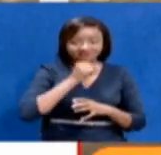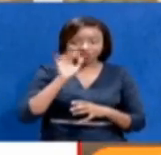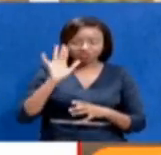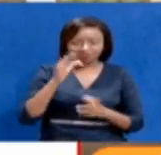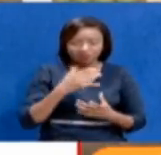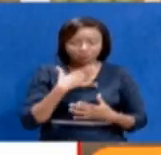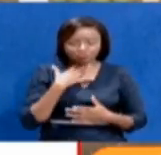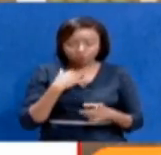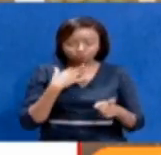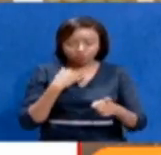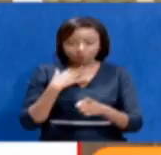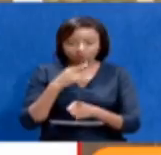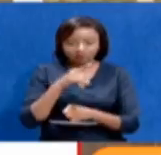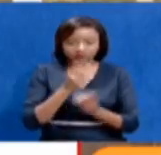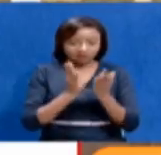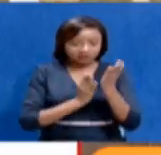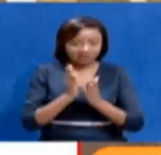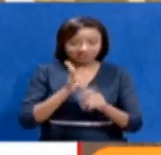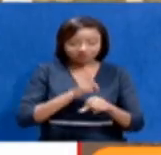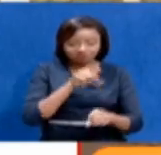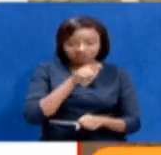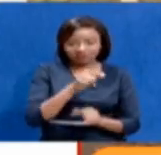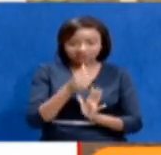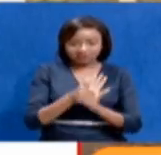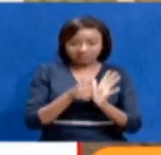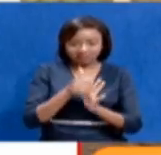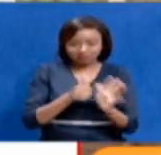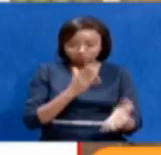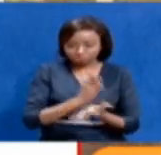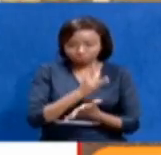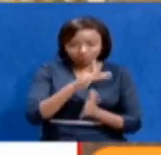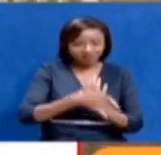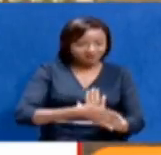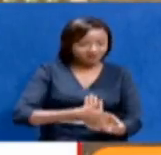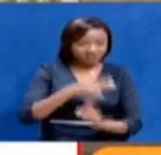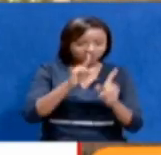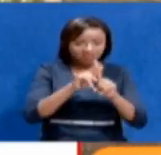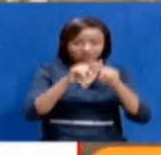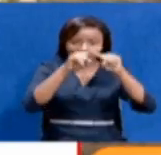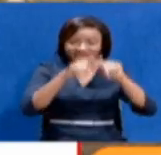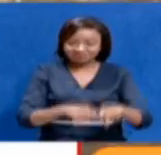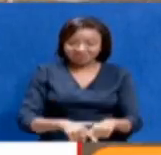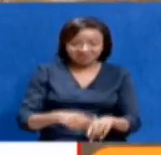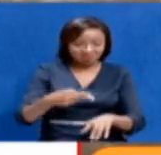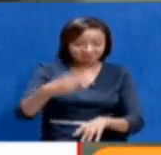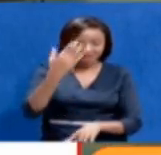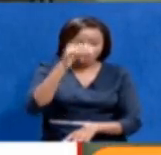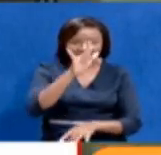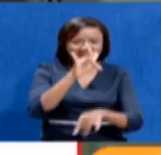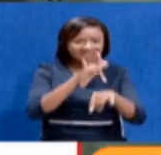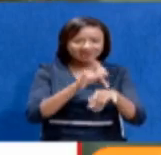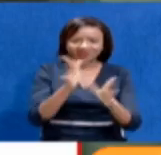have expressed interest to be served by the rail that has been termed as much faster and more reliable as it is least